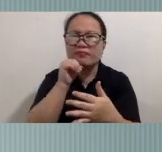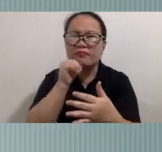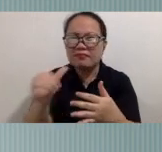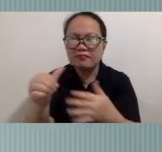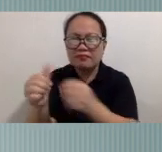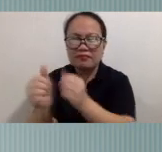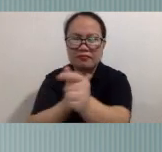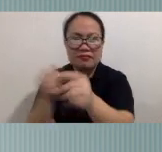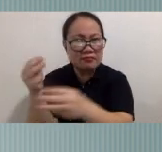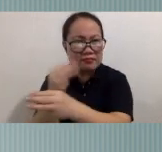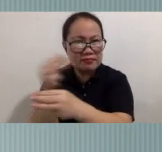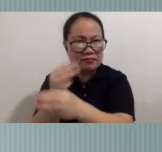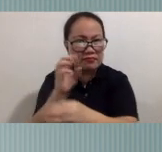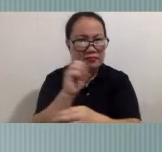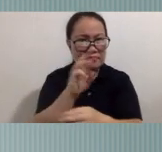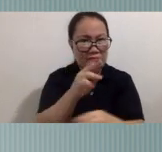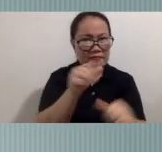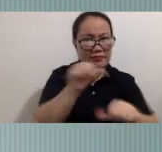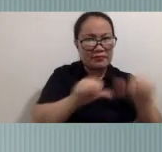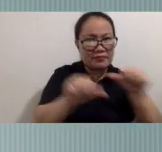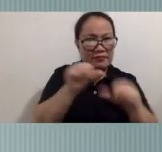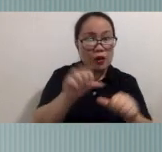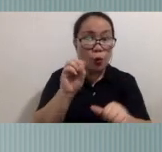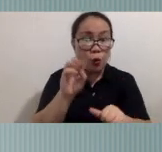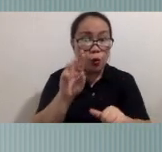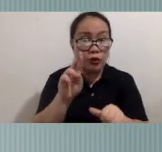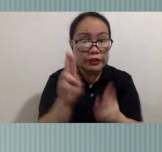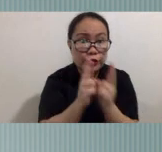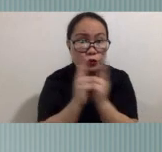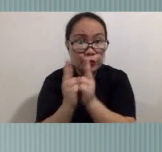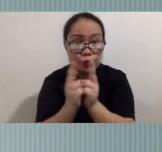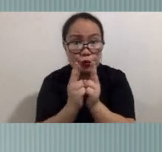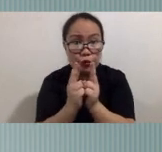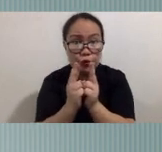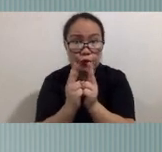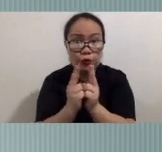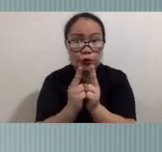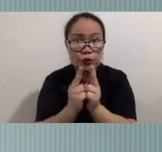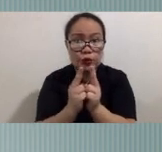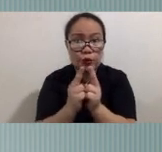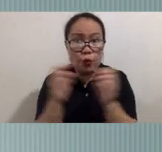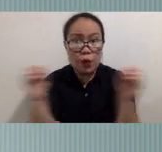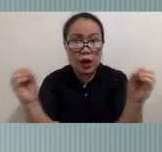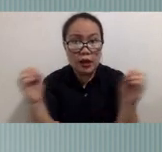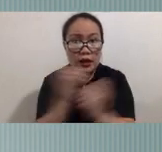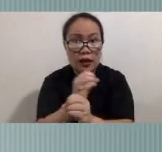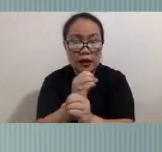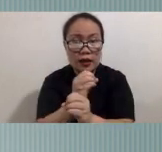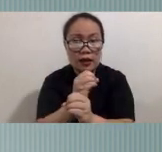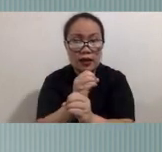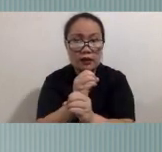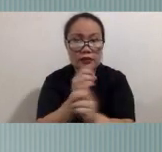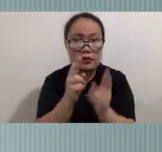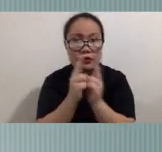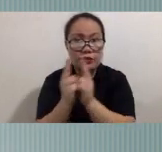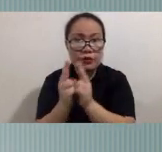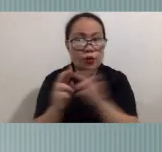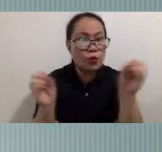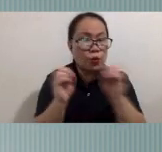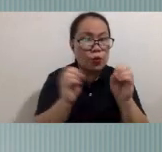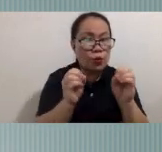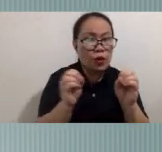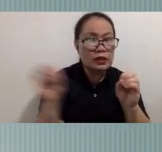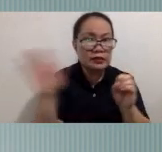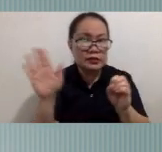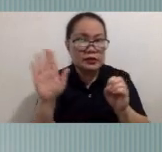dito, science only. And then, how many students did not pass either math or science? So, or